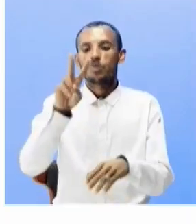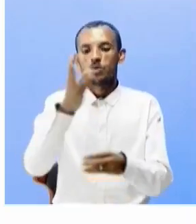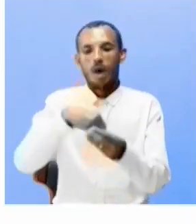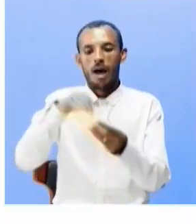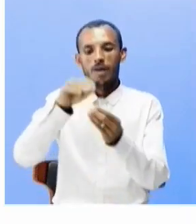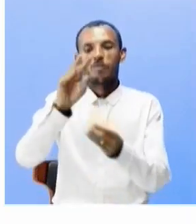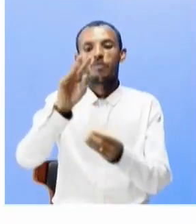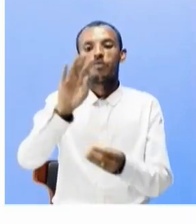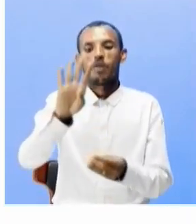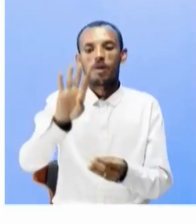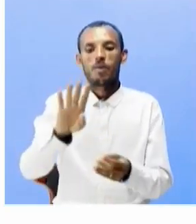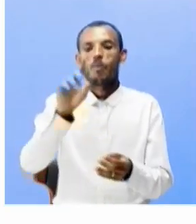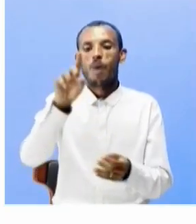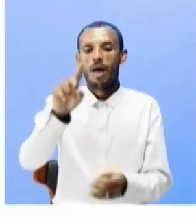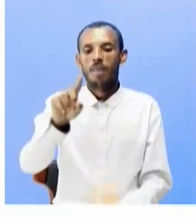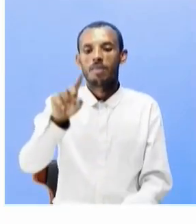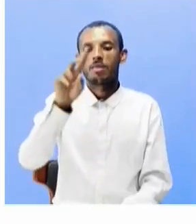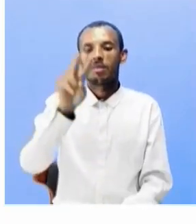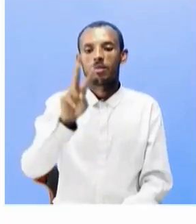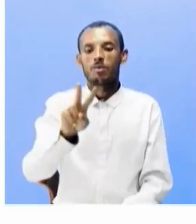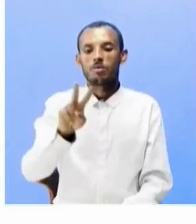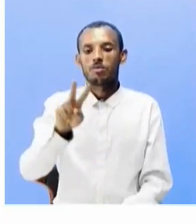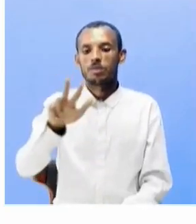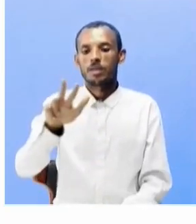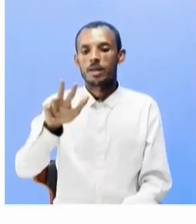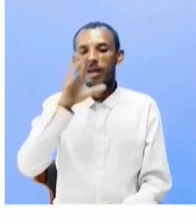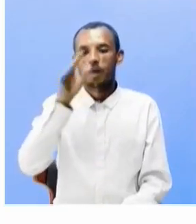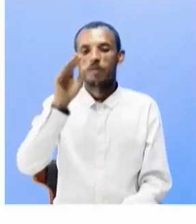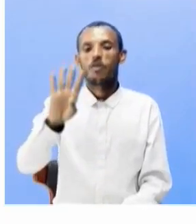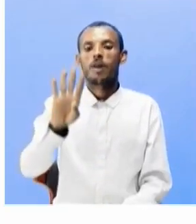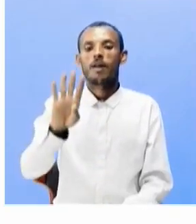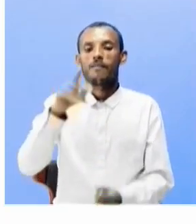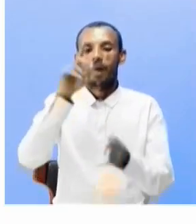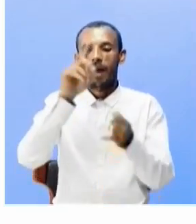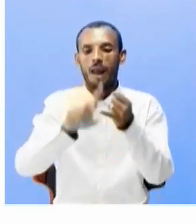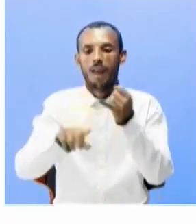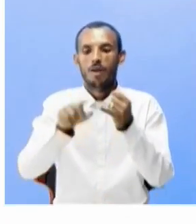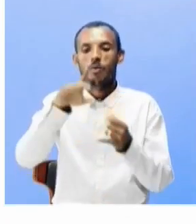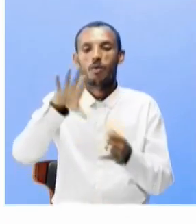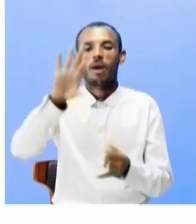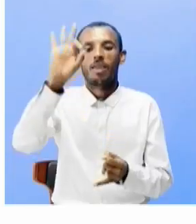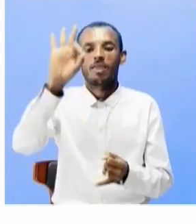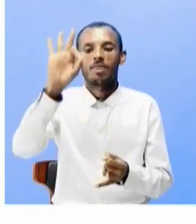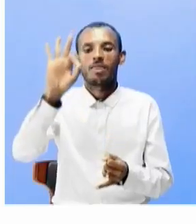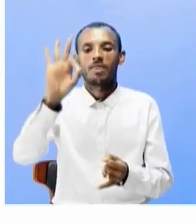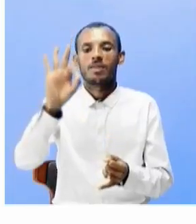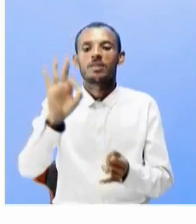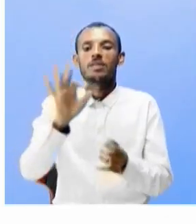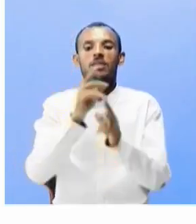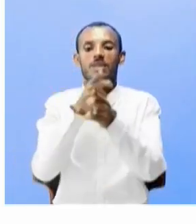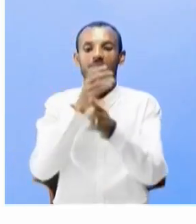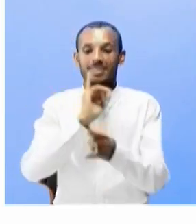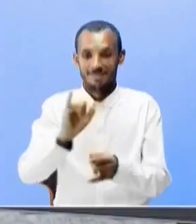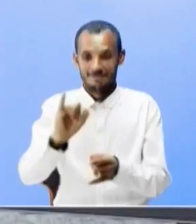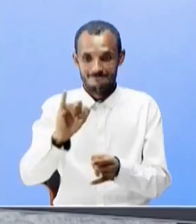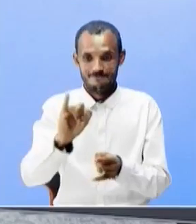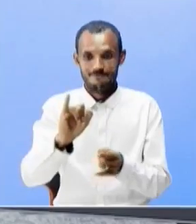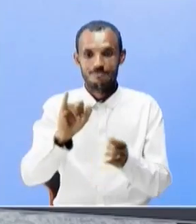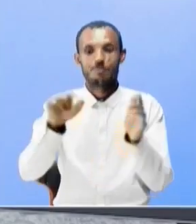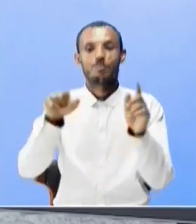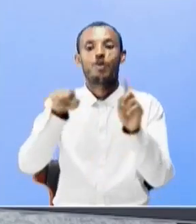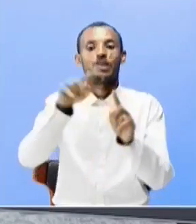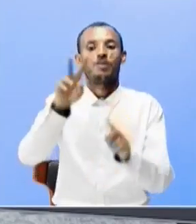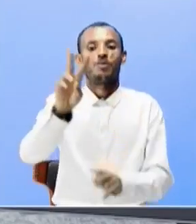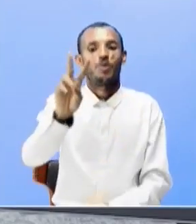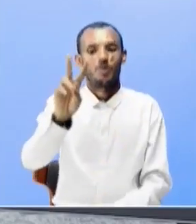1, 2, 3, and 4. Finally, you arrive here. So the answer will be this, positive